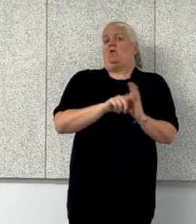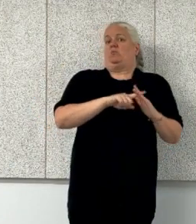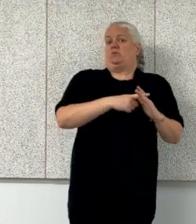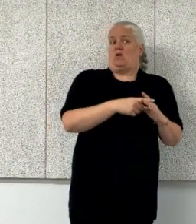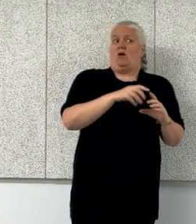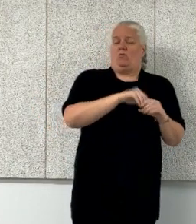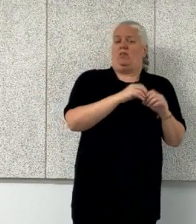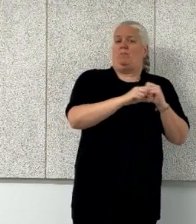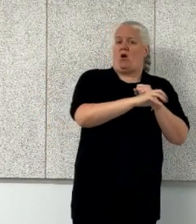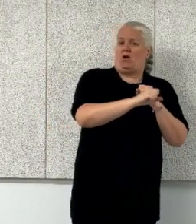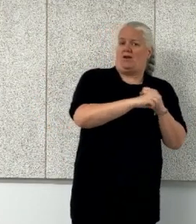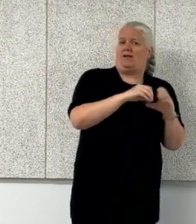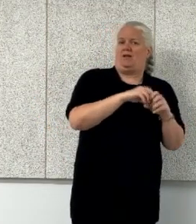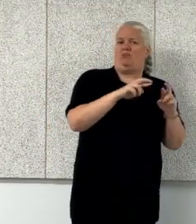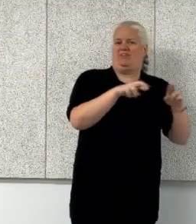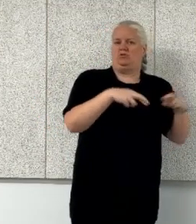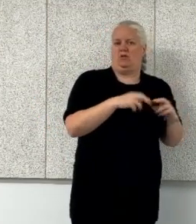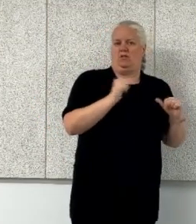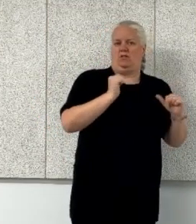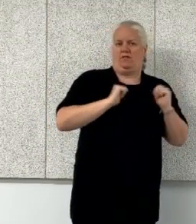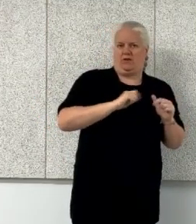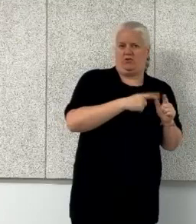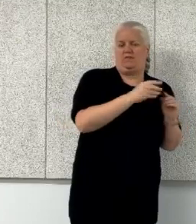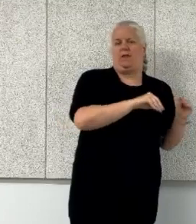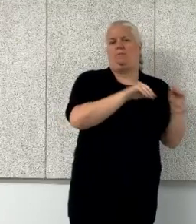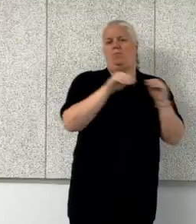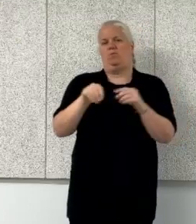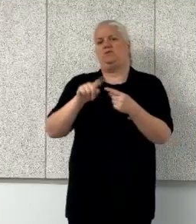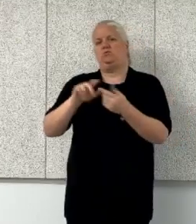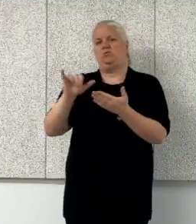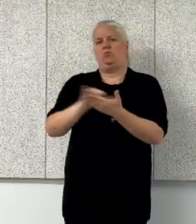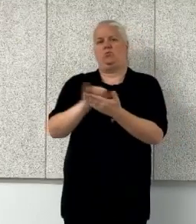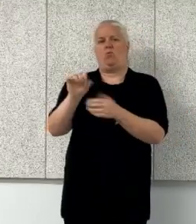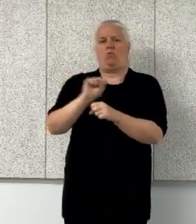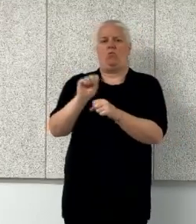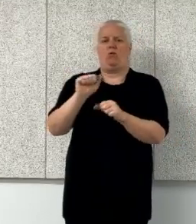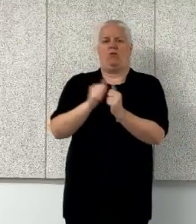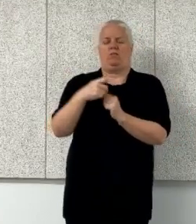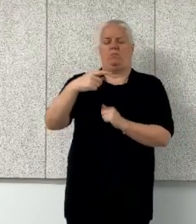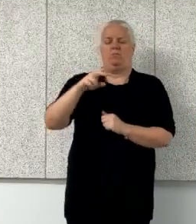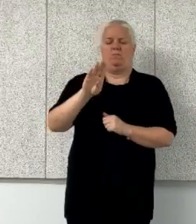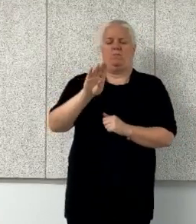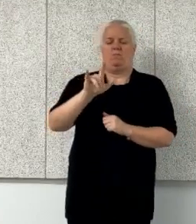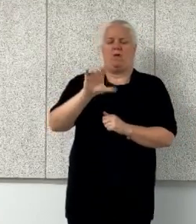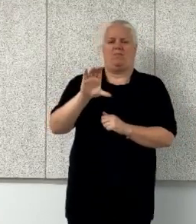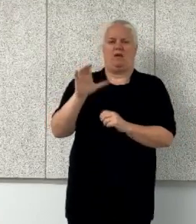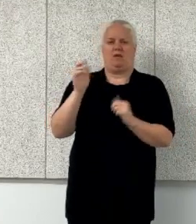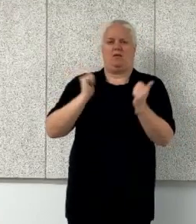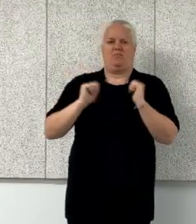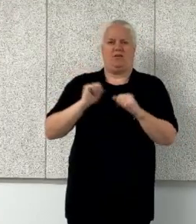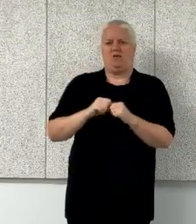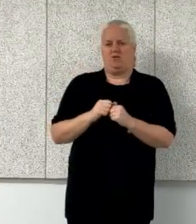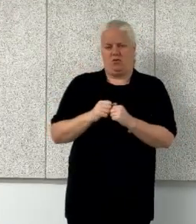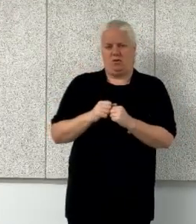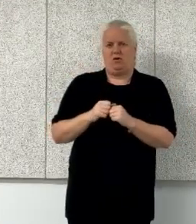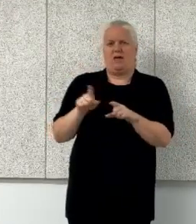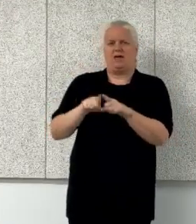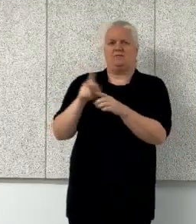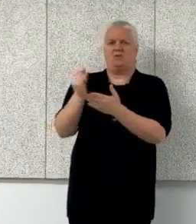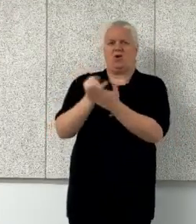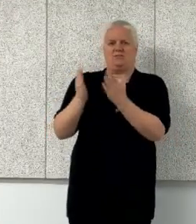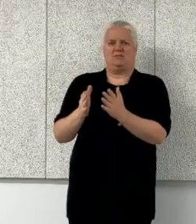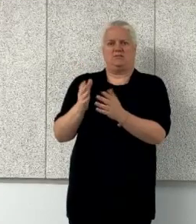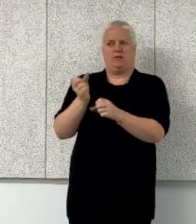regional organizations and actually moving to New York to work with the public theater as an artistic producer, I've sort of been on both sides of